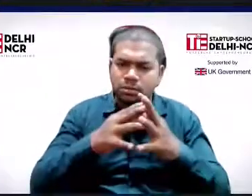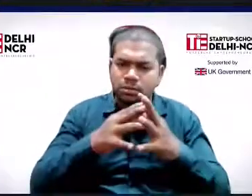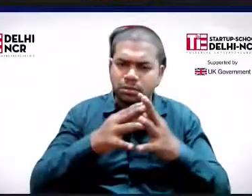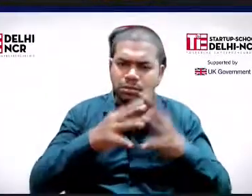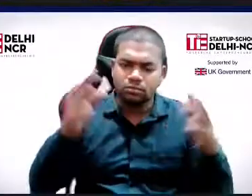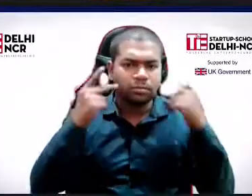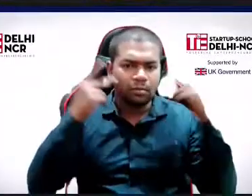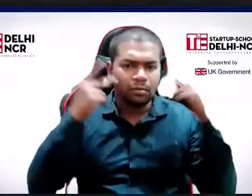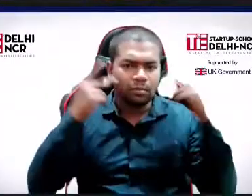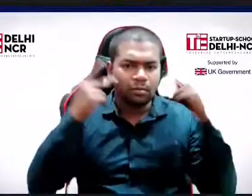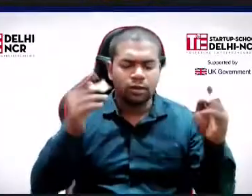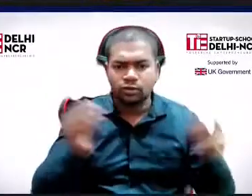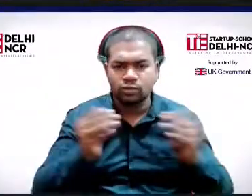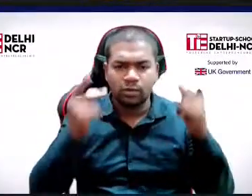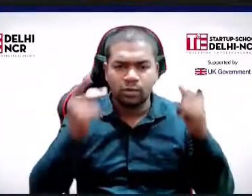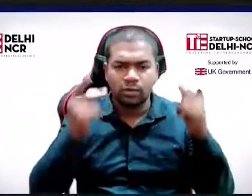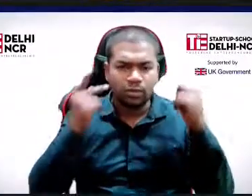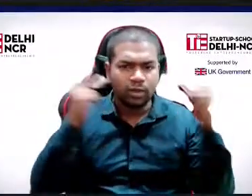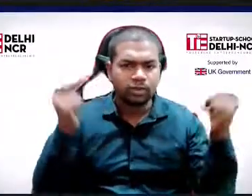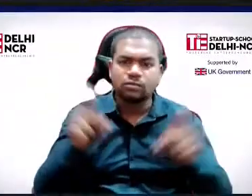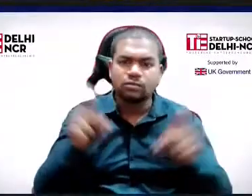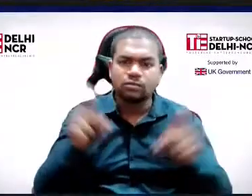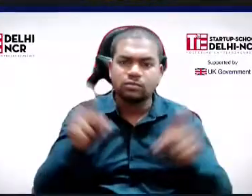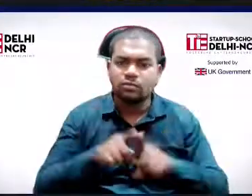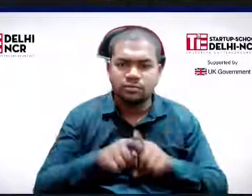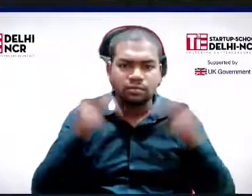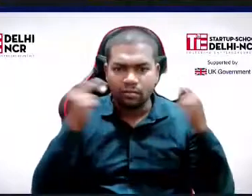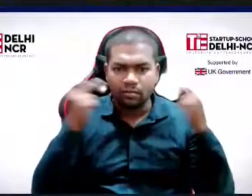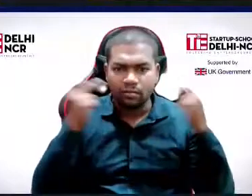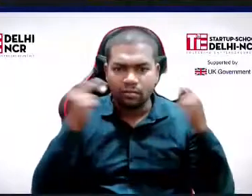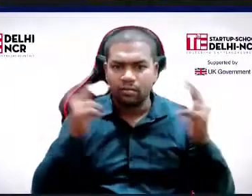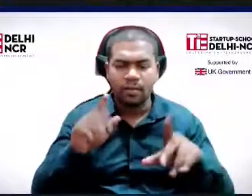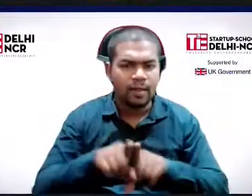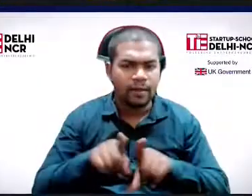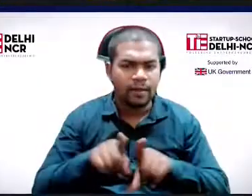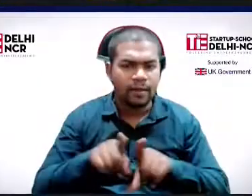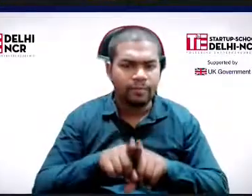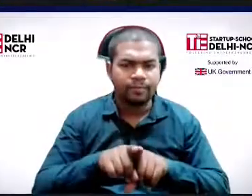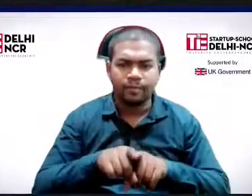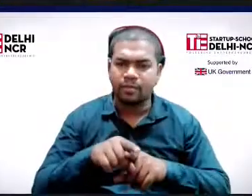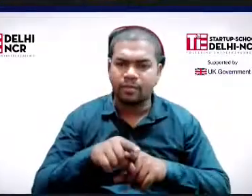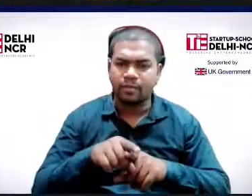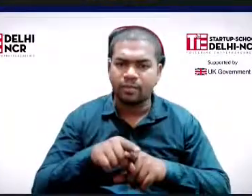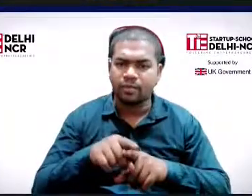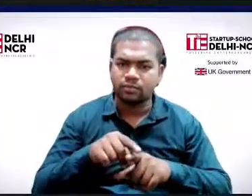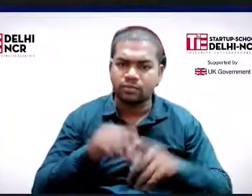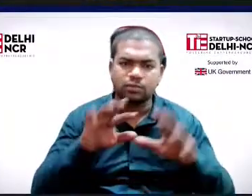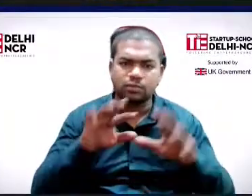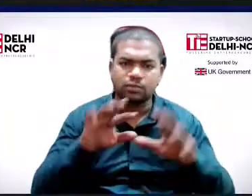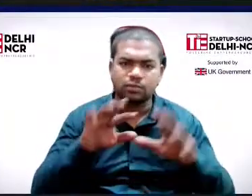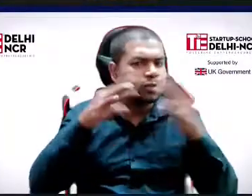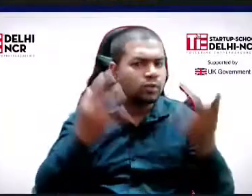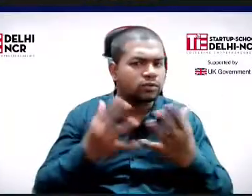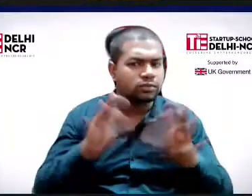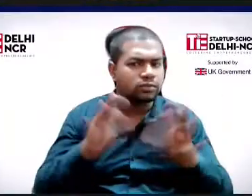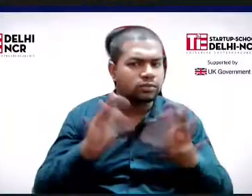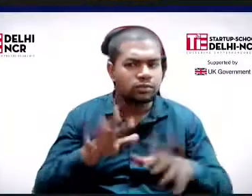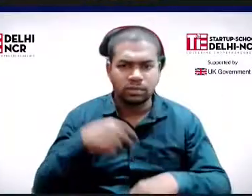small brands, emerging brands, brands having impacts on the planet. We see